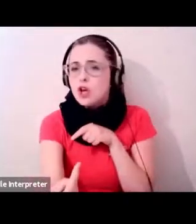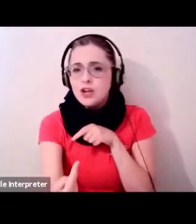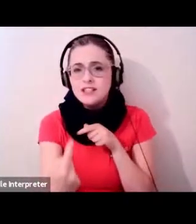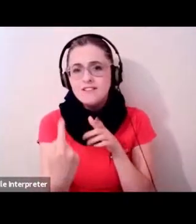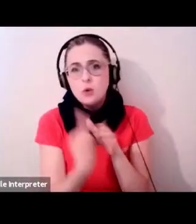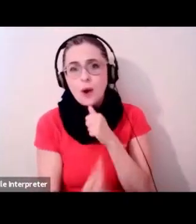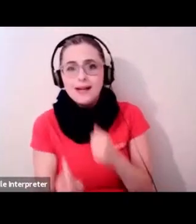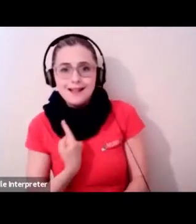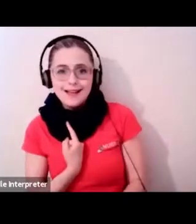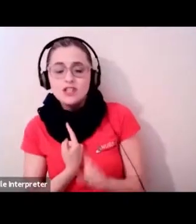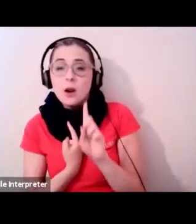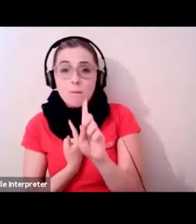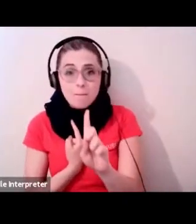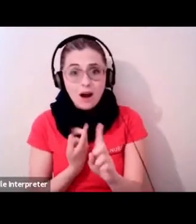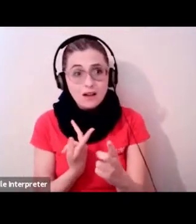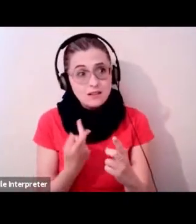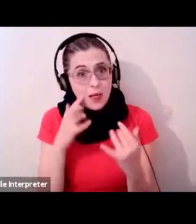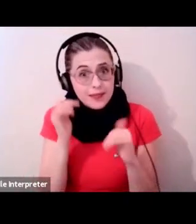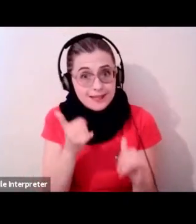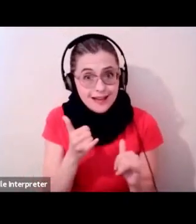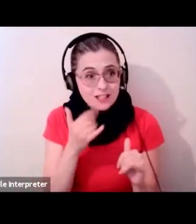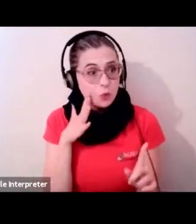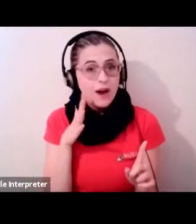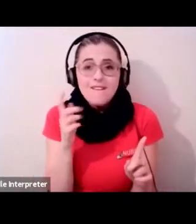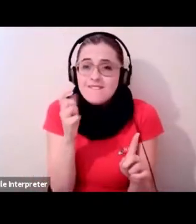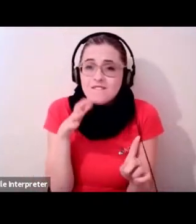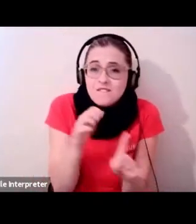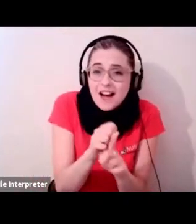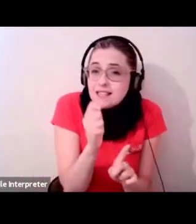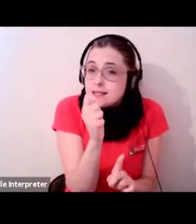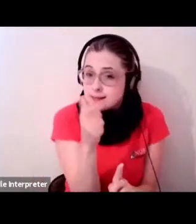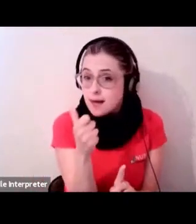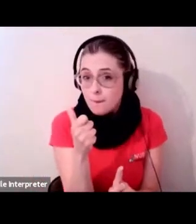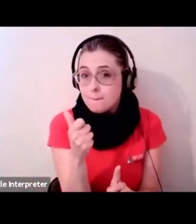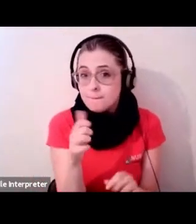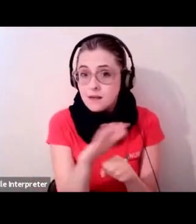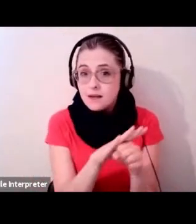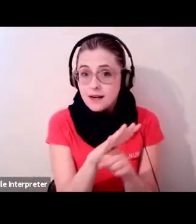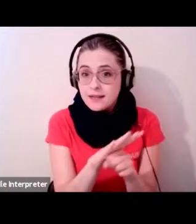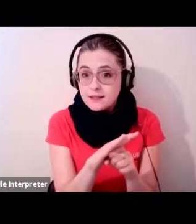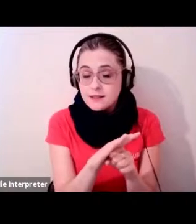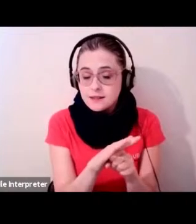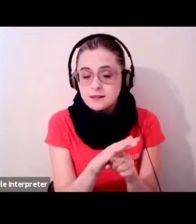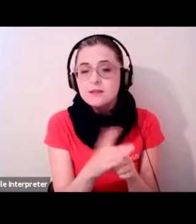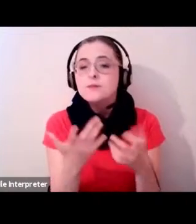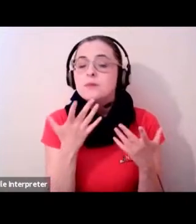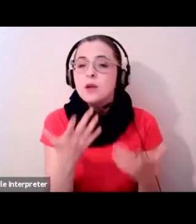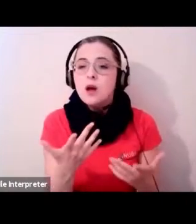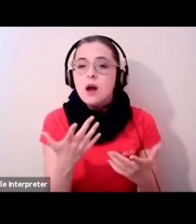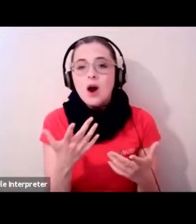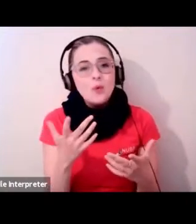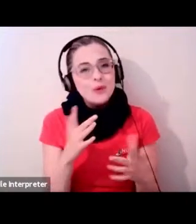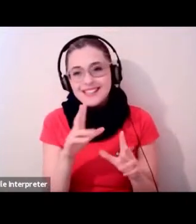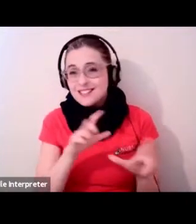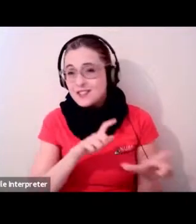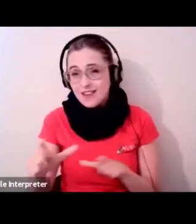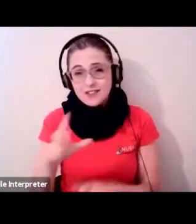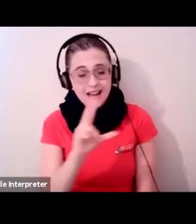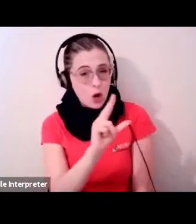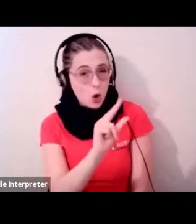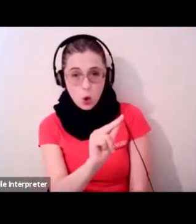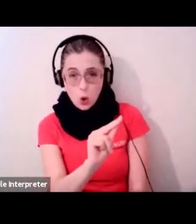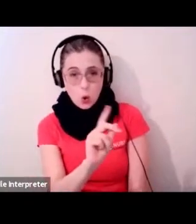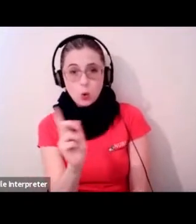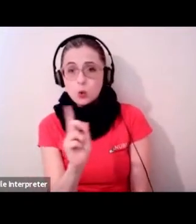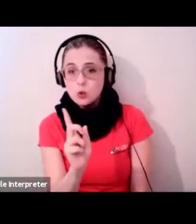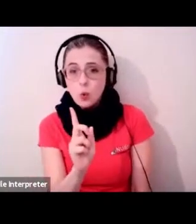some cases that would otherwise be missed. We need to still be saying no to in-person staff meetings